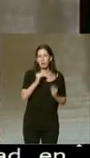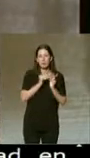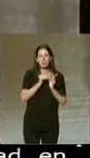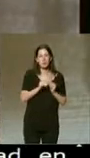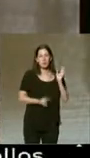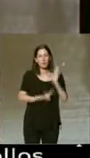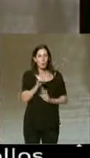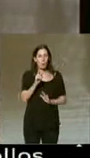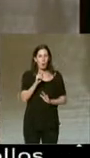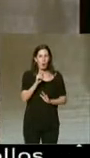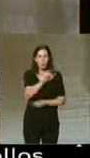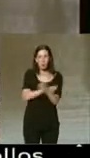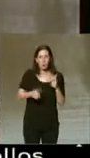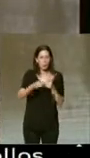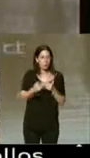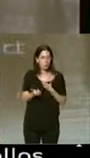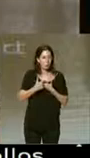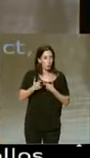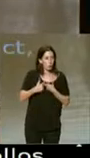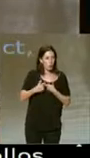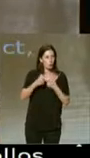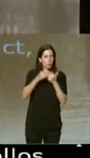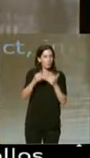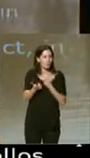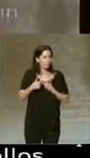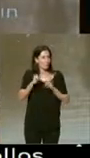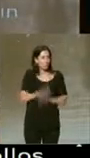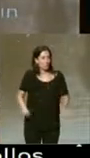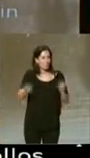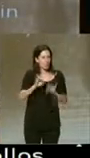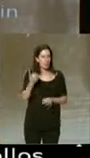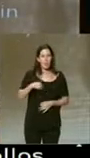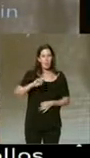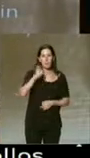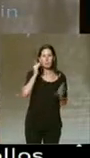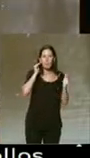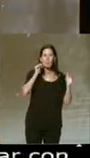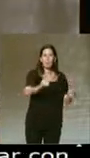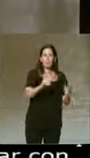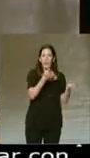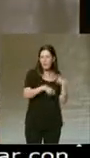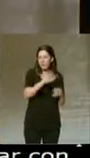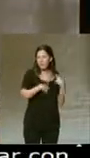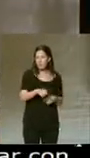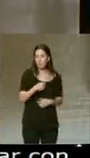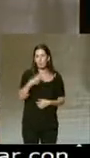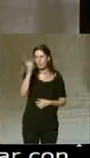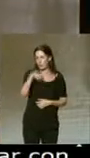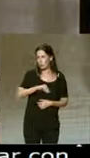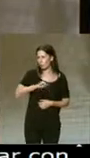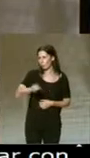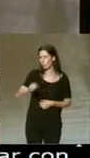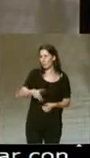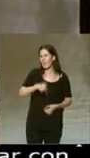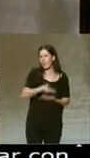products, in as you mentioned, taking into account customers and not users, thinking about from the